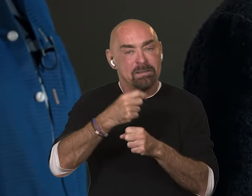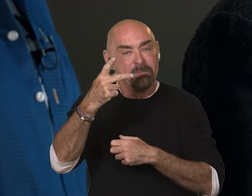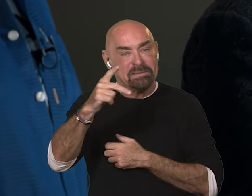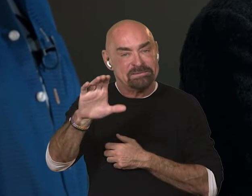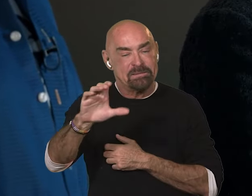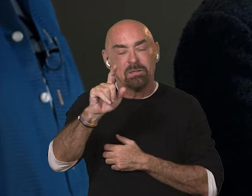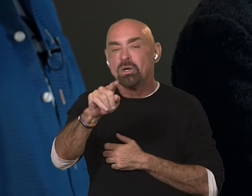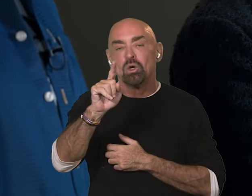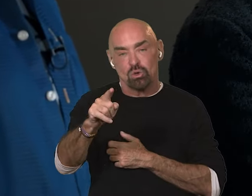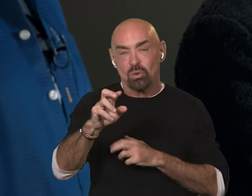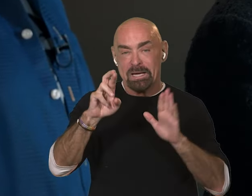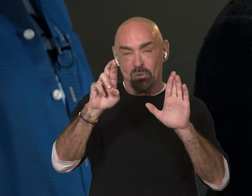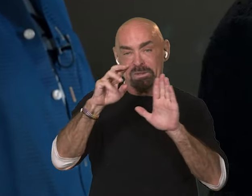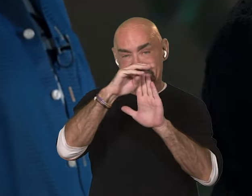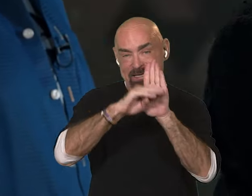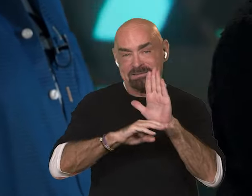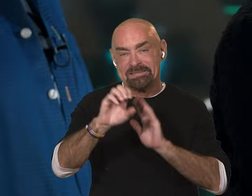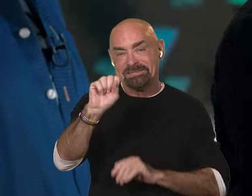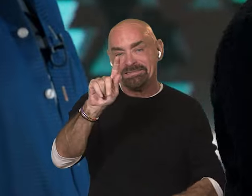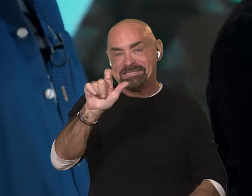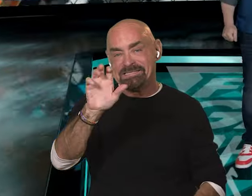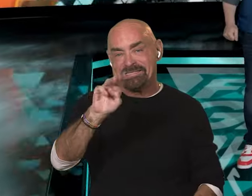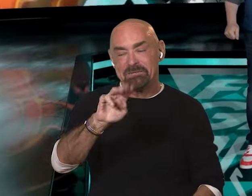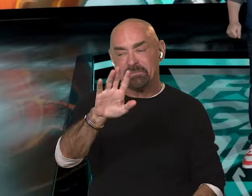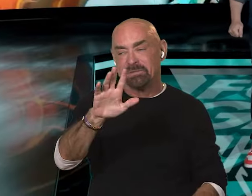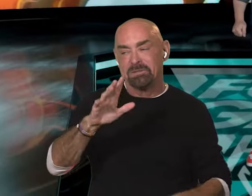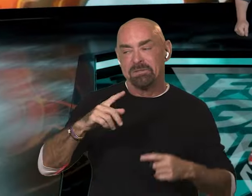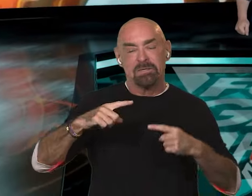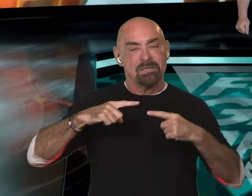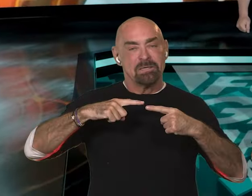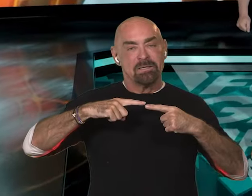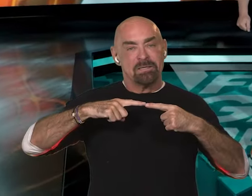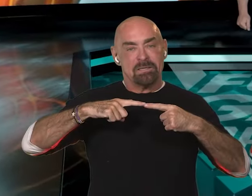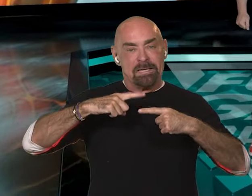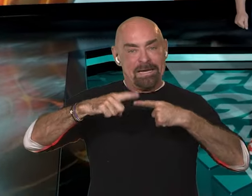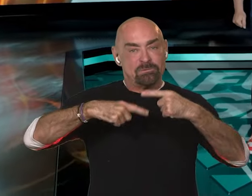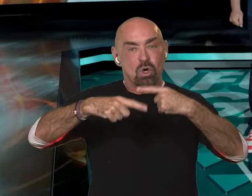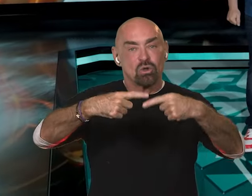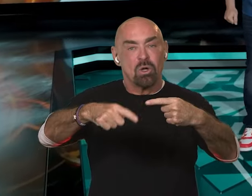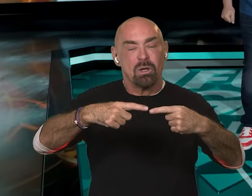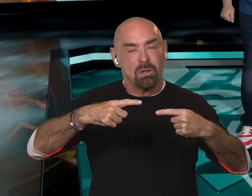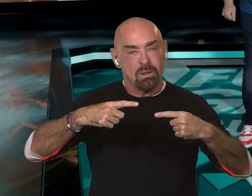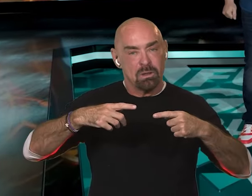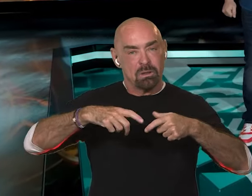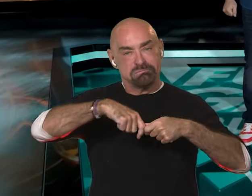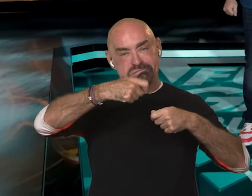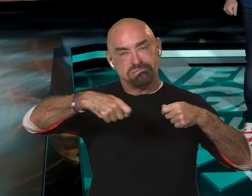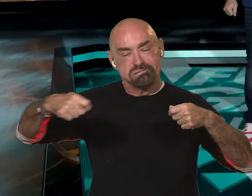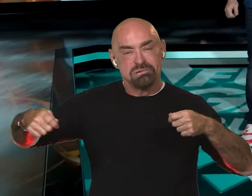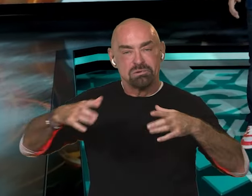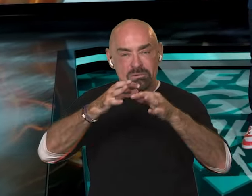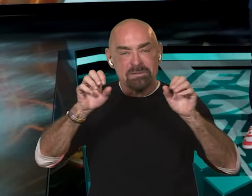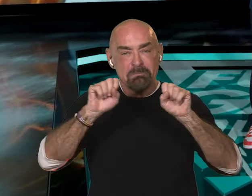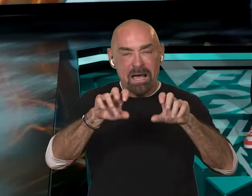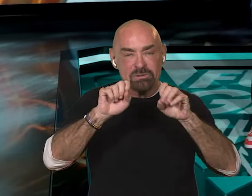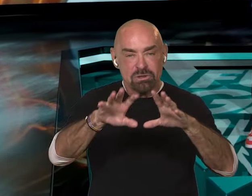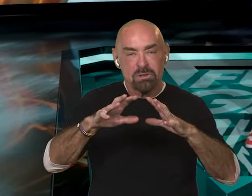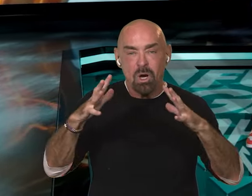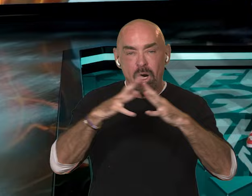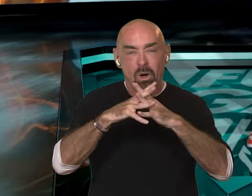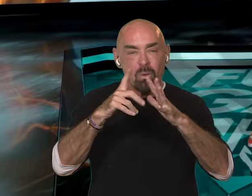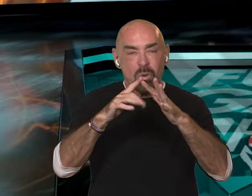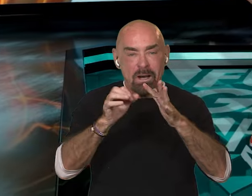PC, but for now, you can wishlist it on Steam. Eternal Strands is up next, an action game where you use